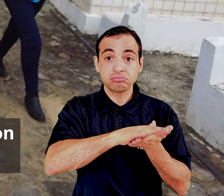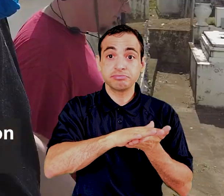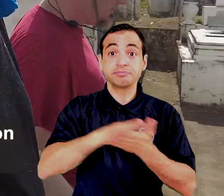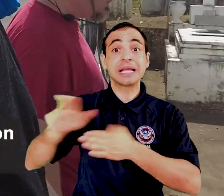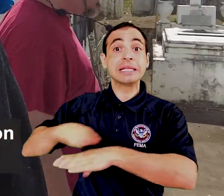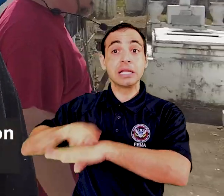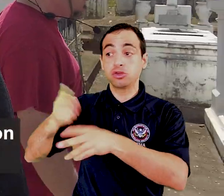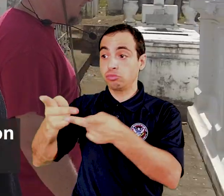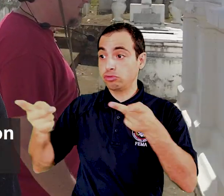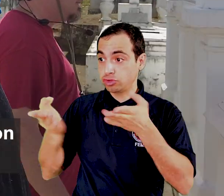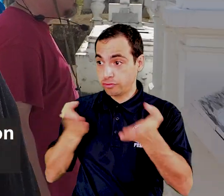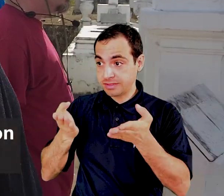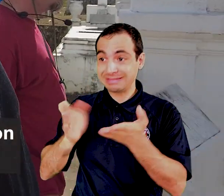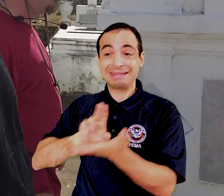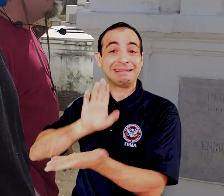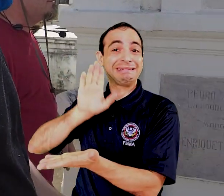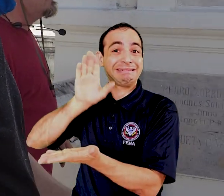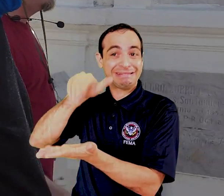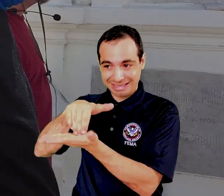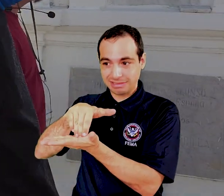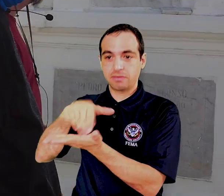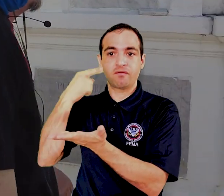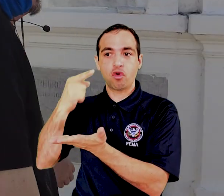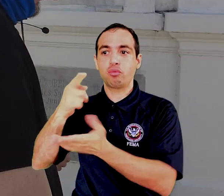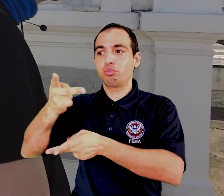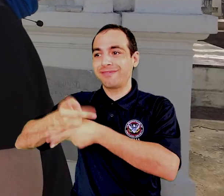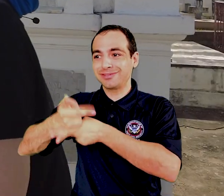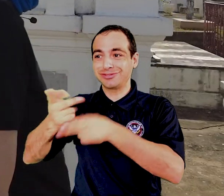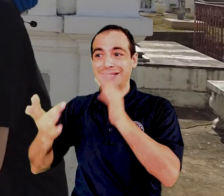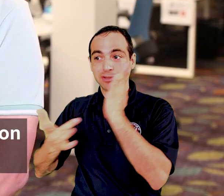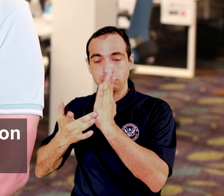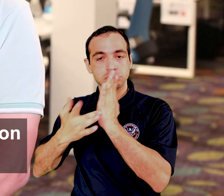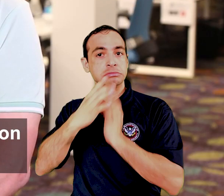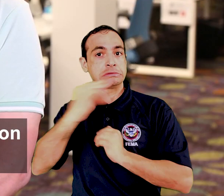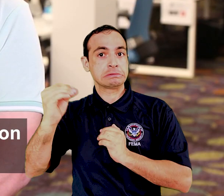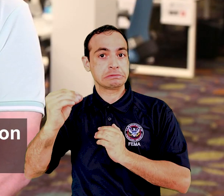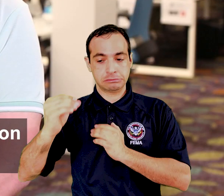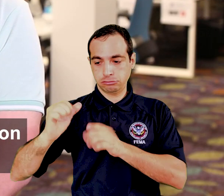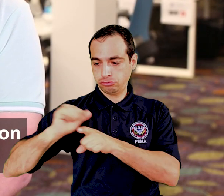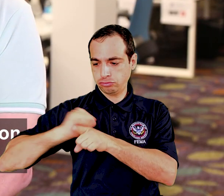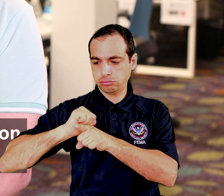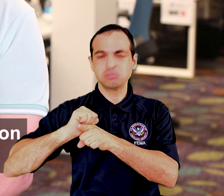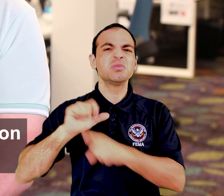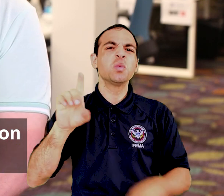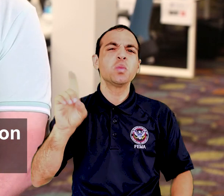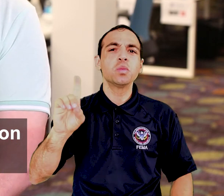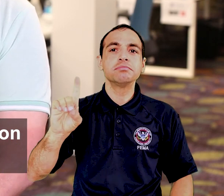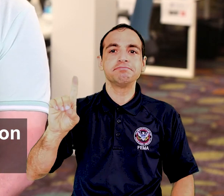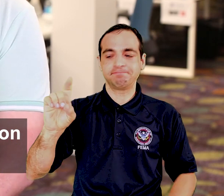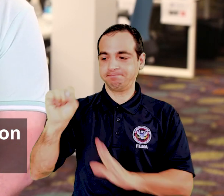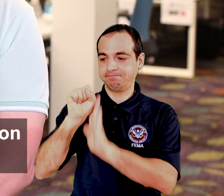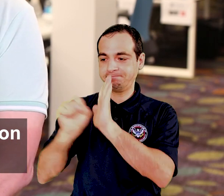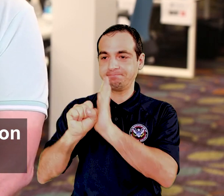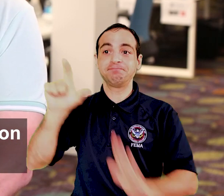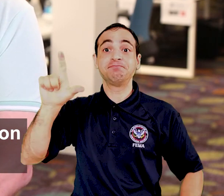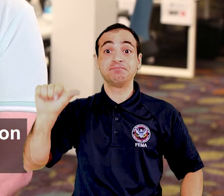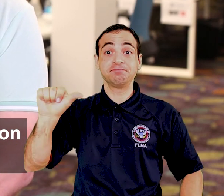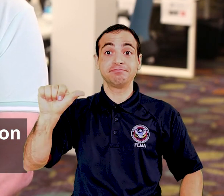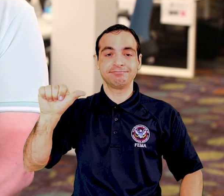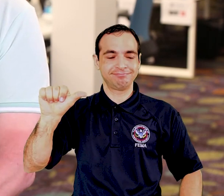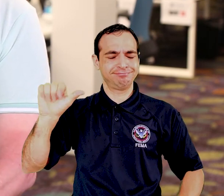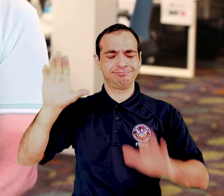for Preservation Technology and Training, located in Natchitoches, Louisiana. They are an amazing organization that